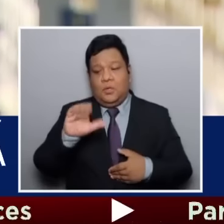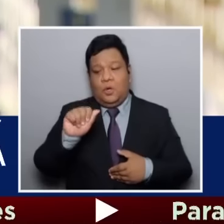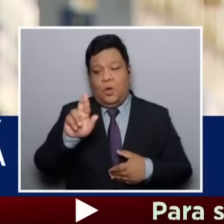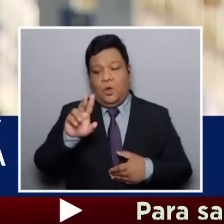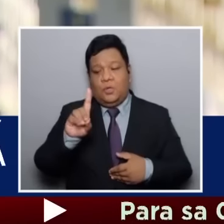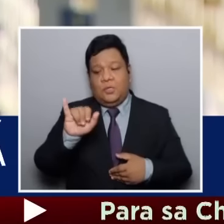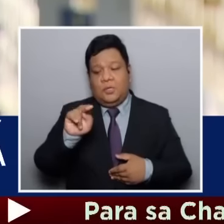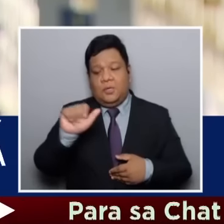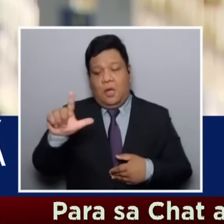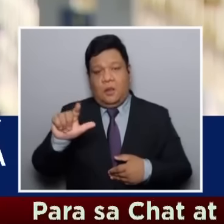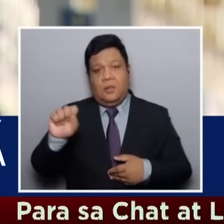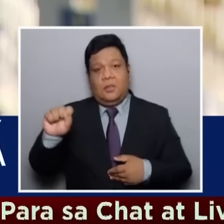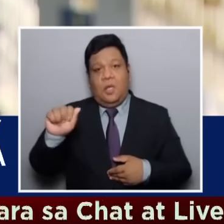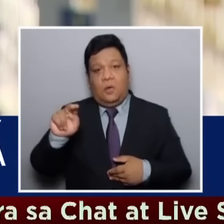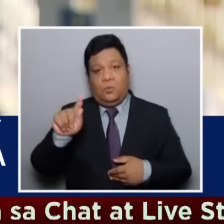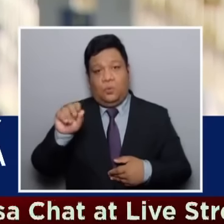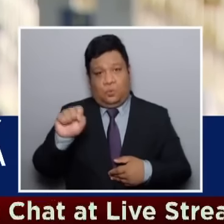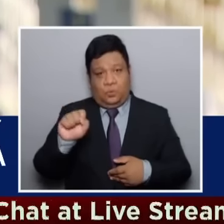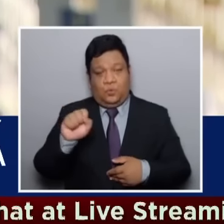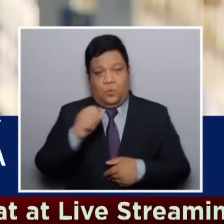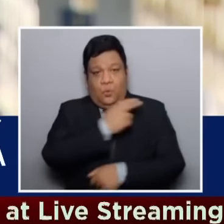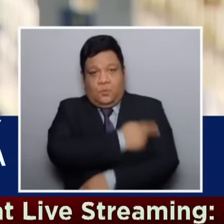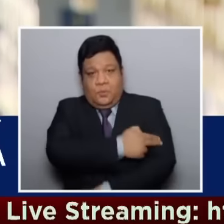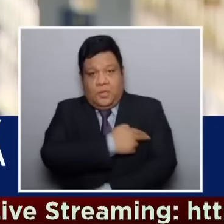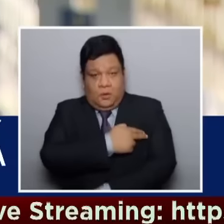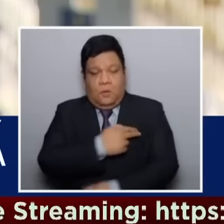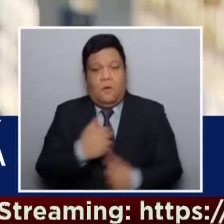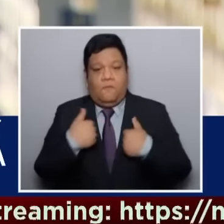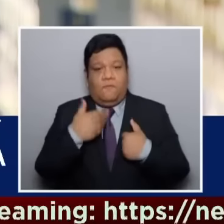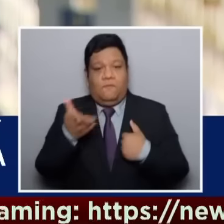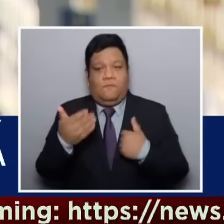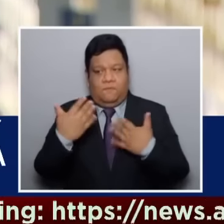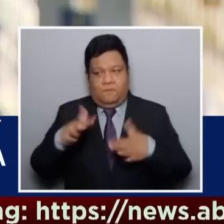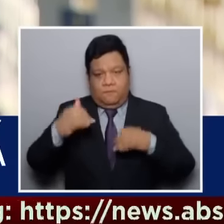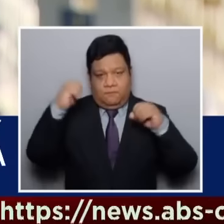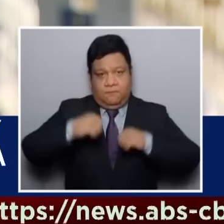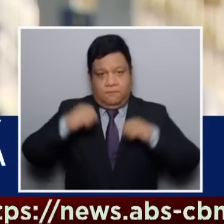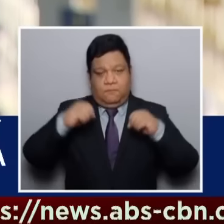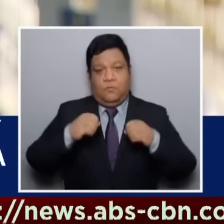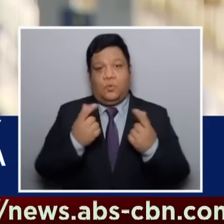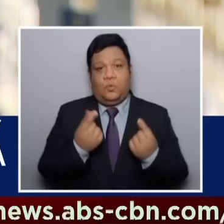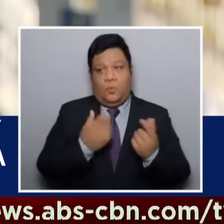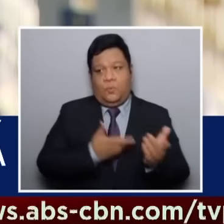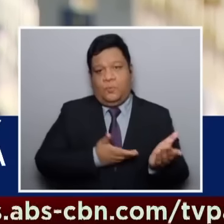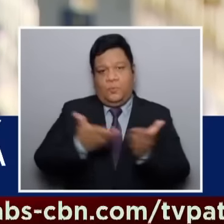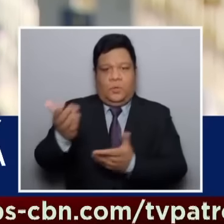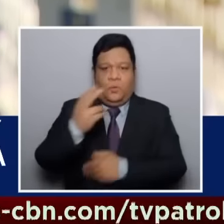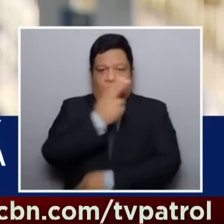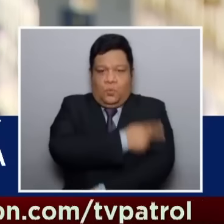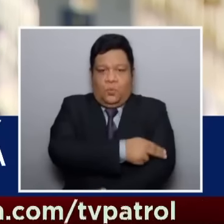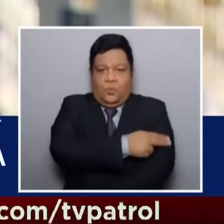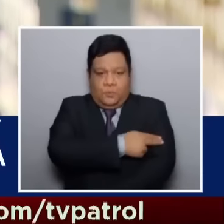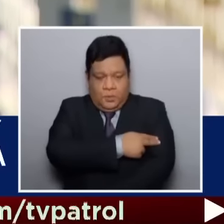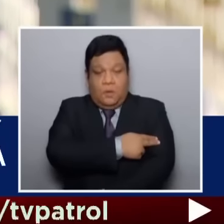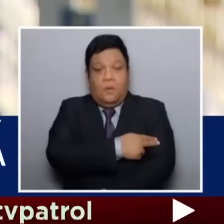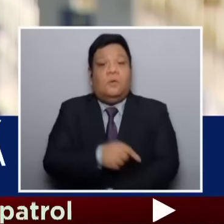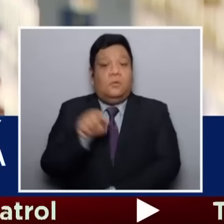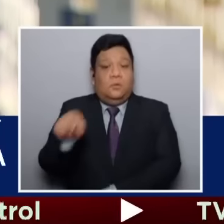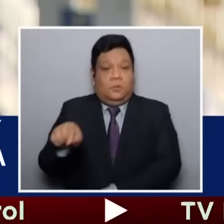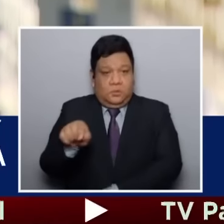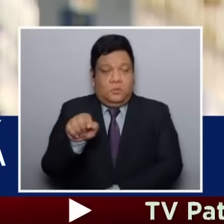manages our infirmary, we have a MOA with them, so we bring the child to the hospital, and that's where the